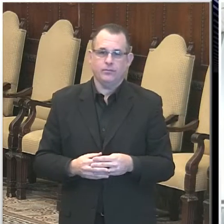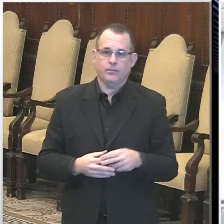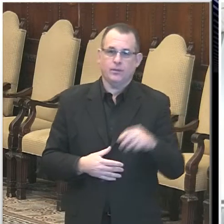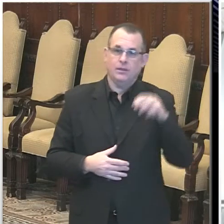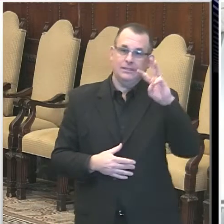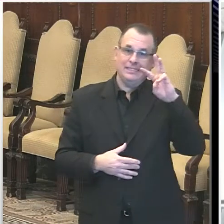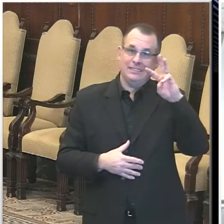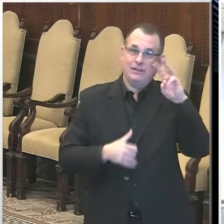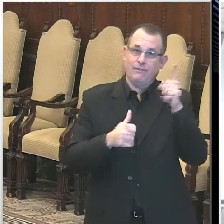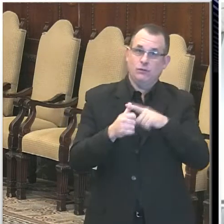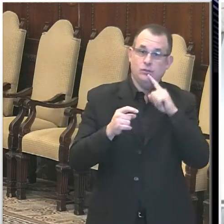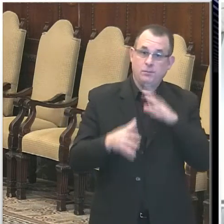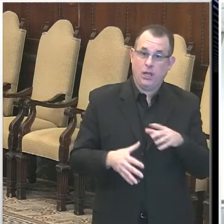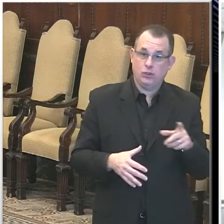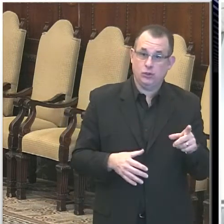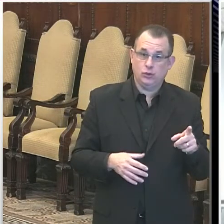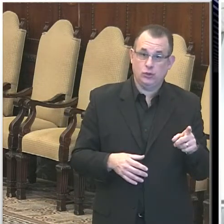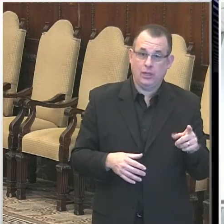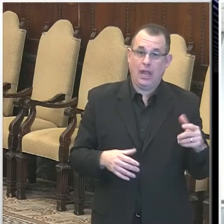that are currently at the Fairfield.